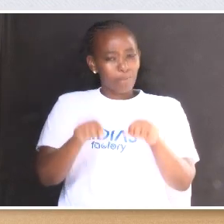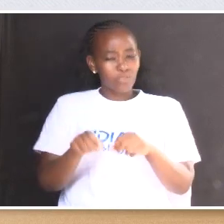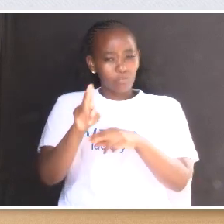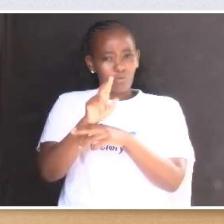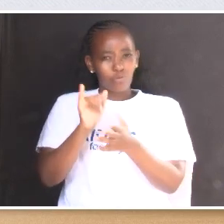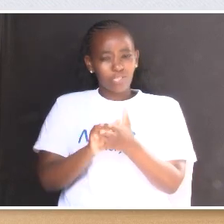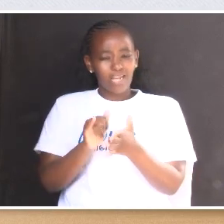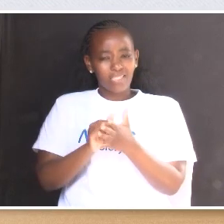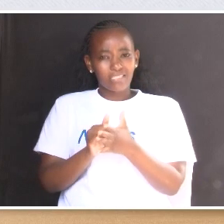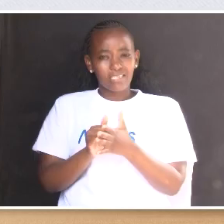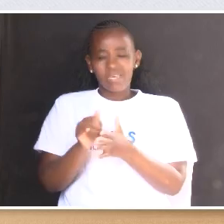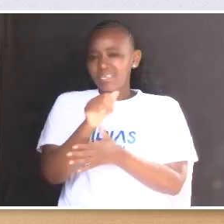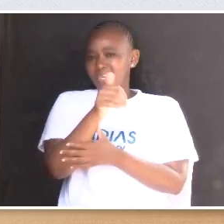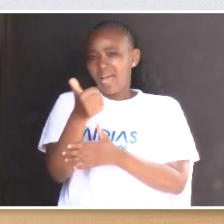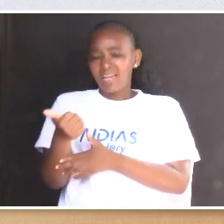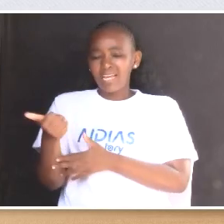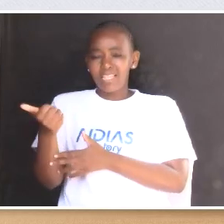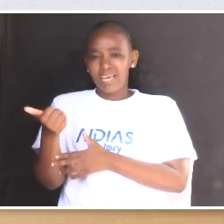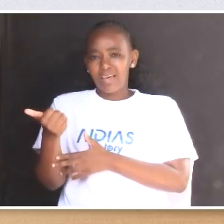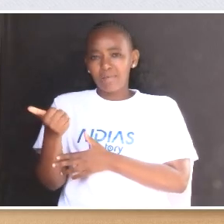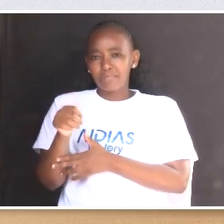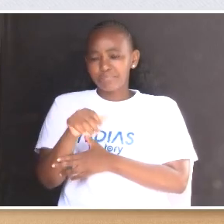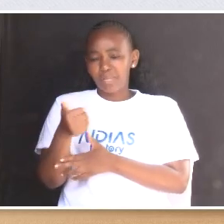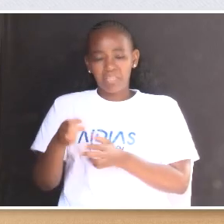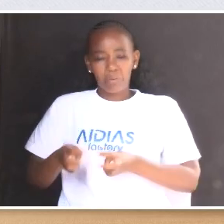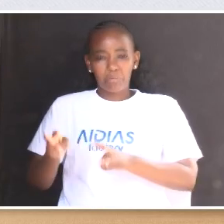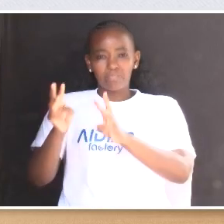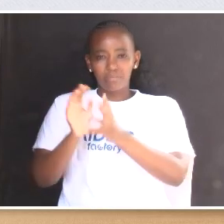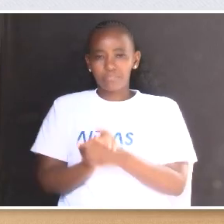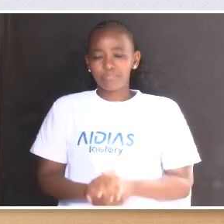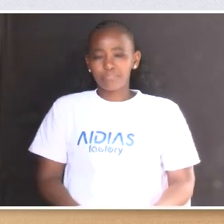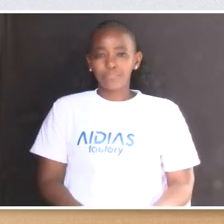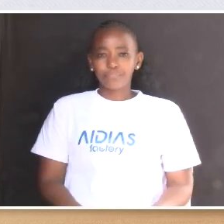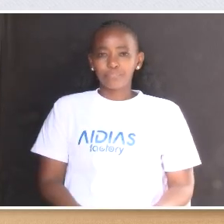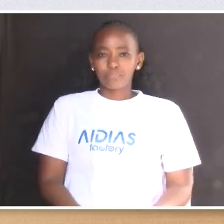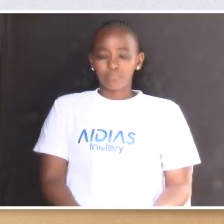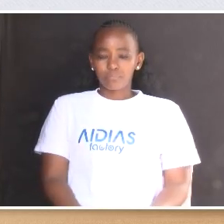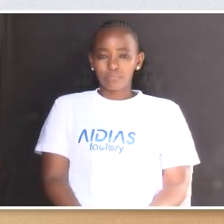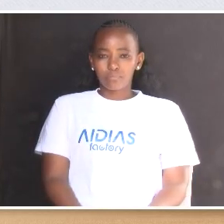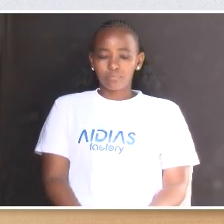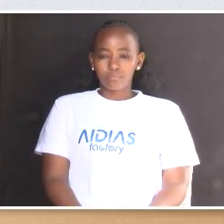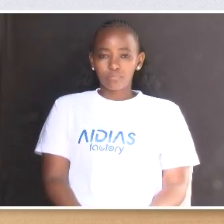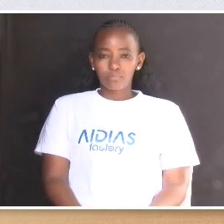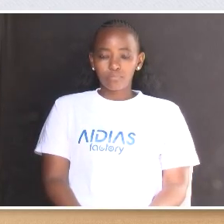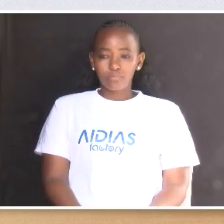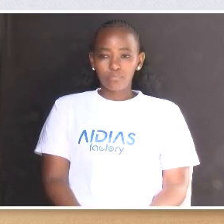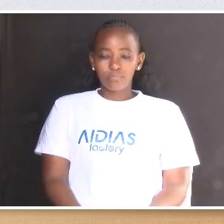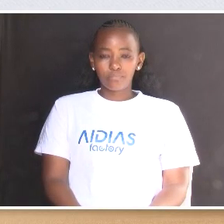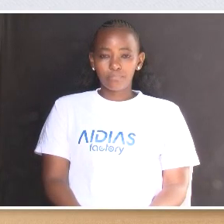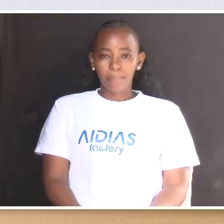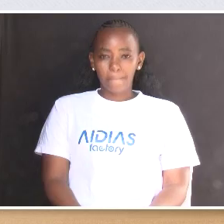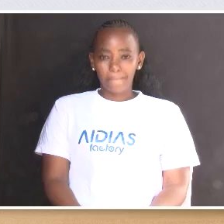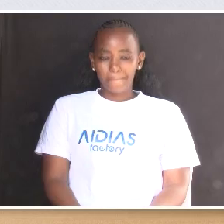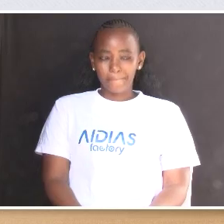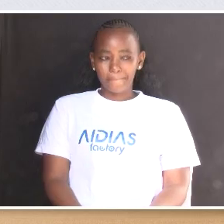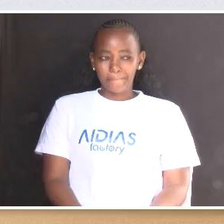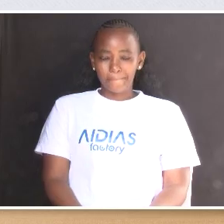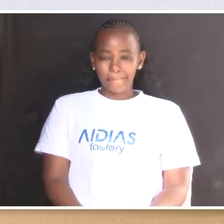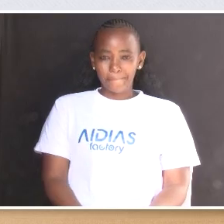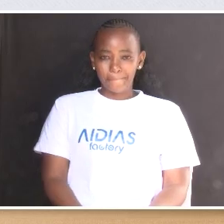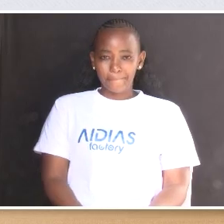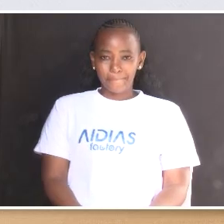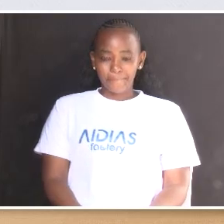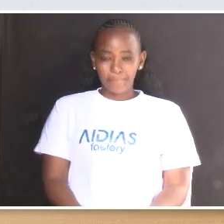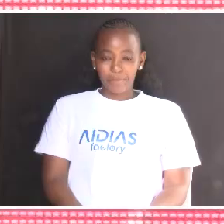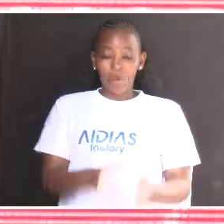it in some other ways. Now that we know what is a copyright work, ni hiyo